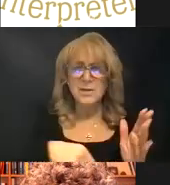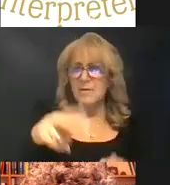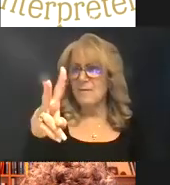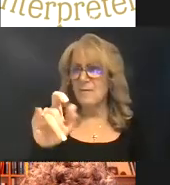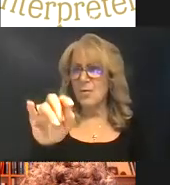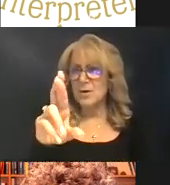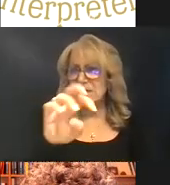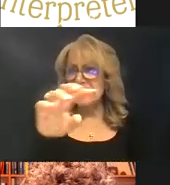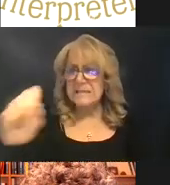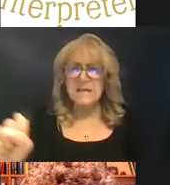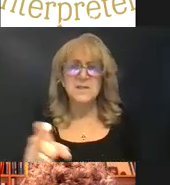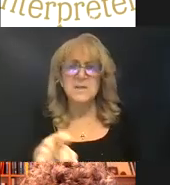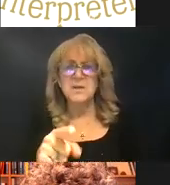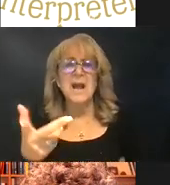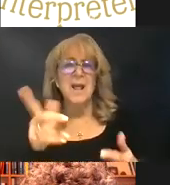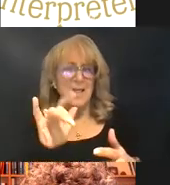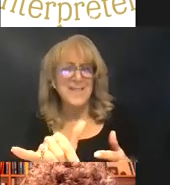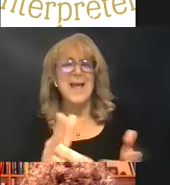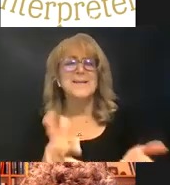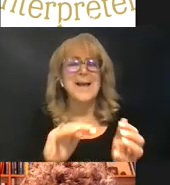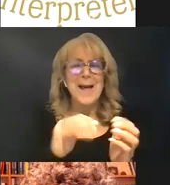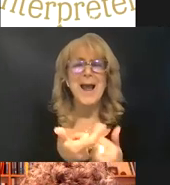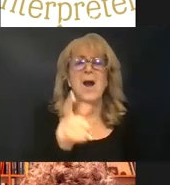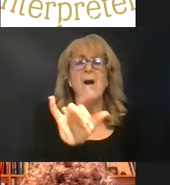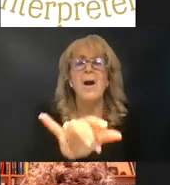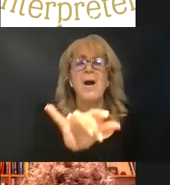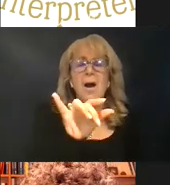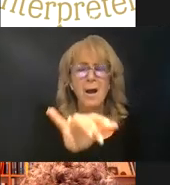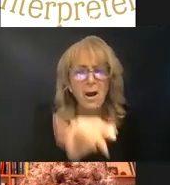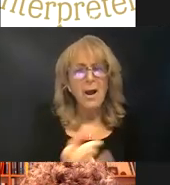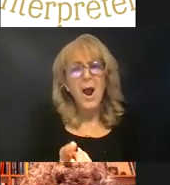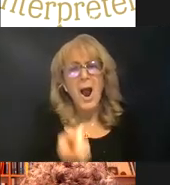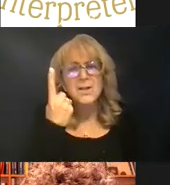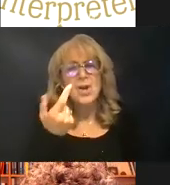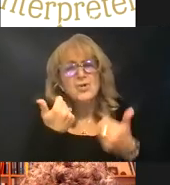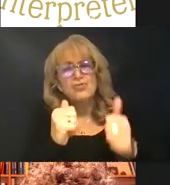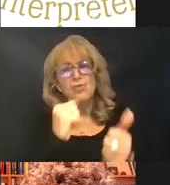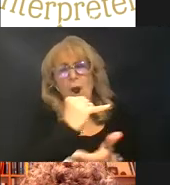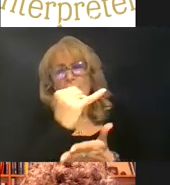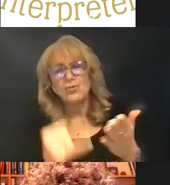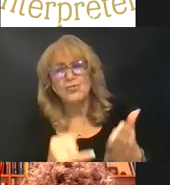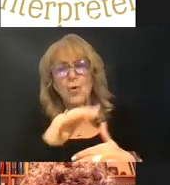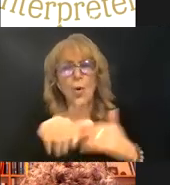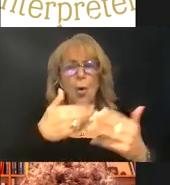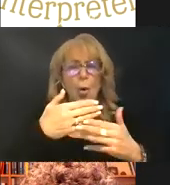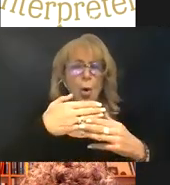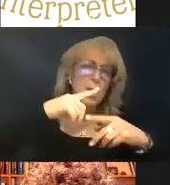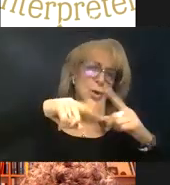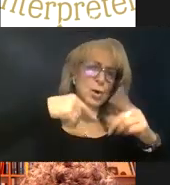a beautiful way to get introduced to art, by trying to draw all the swirls that fluids are making.